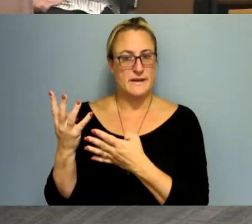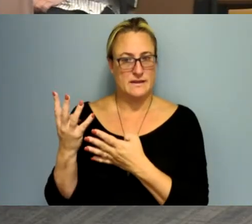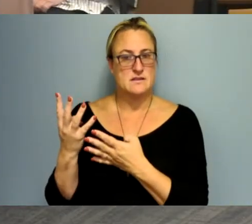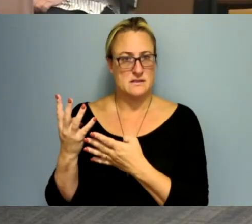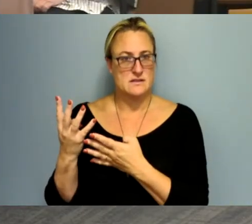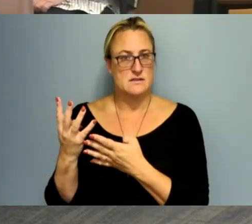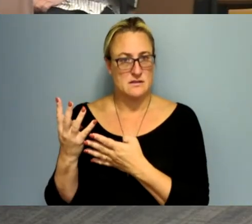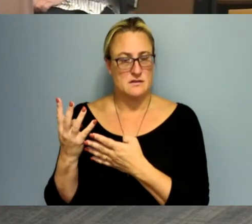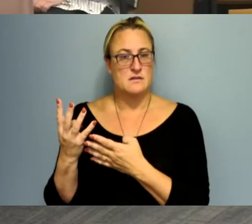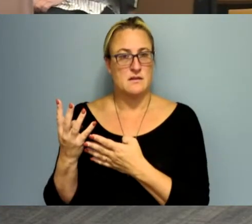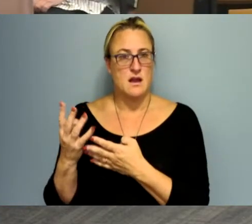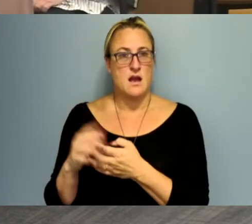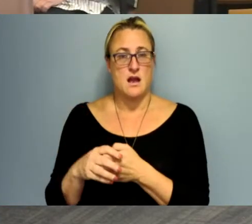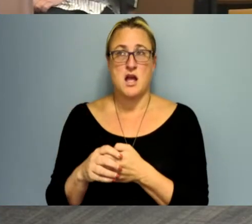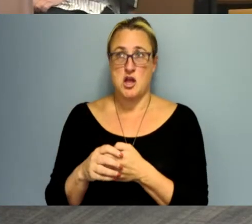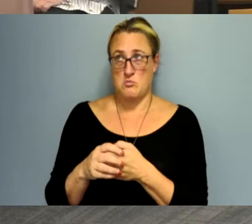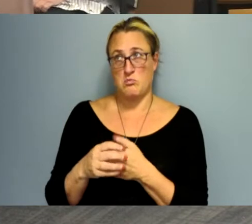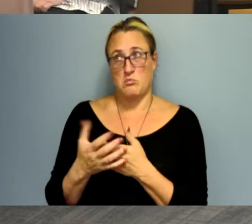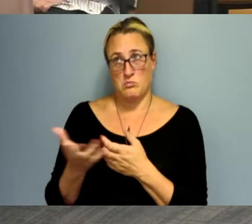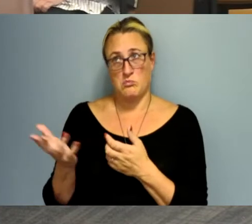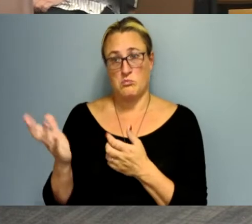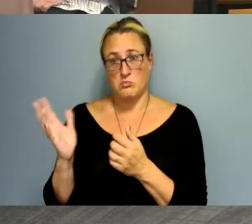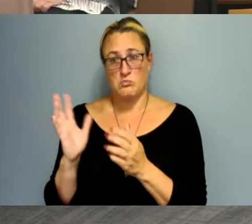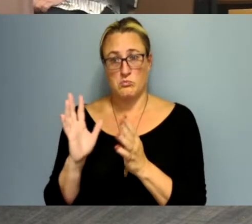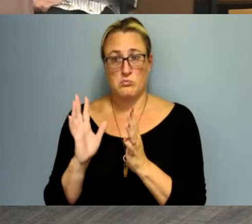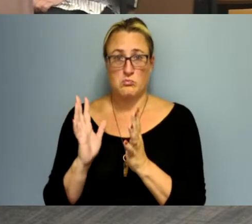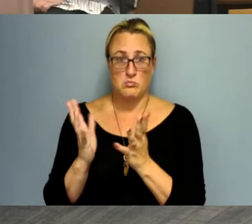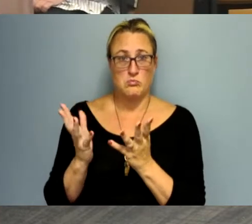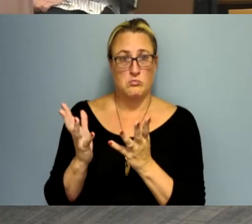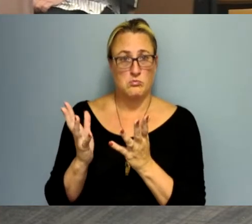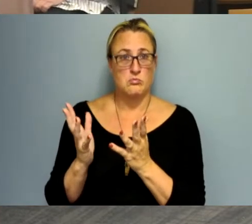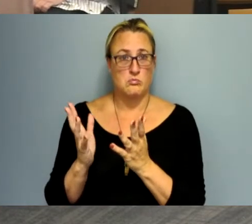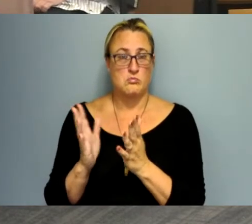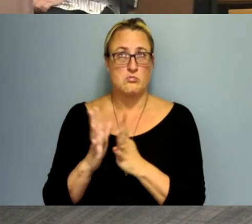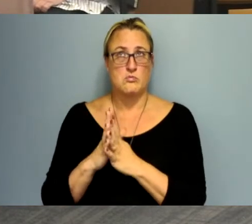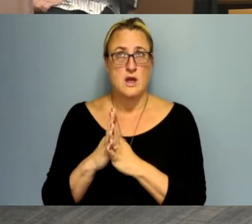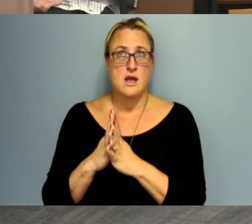and they came in a little bit